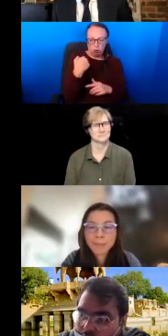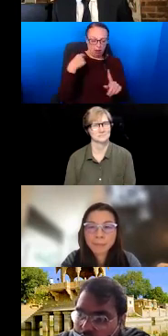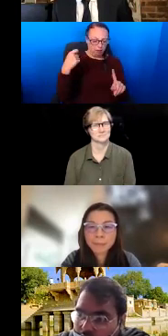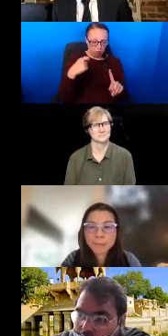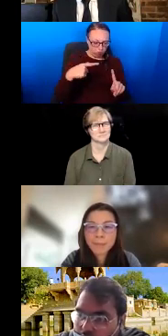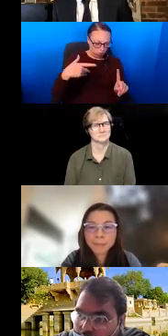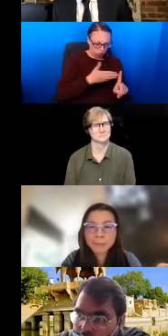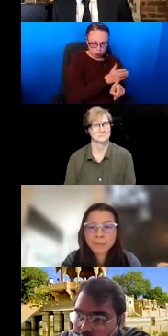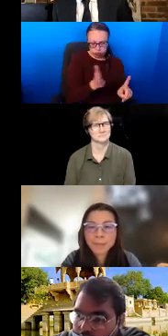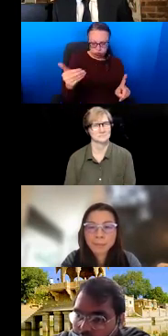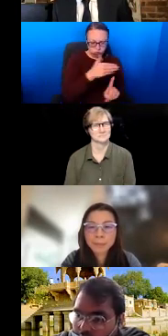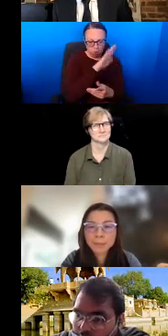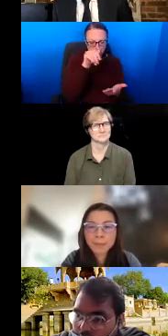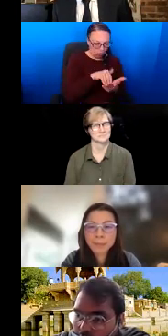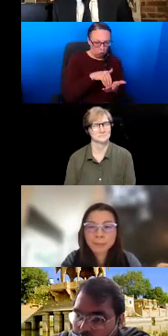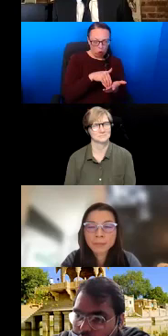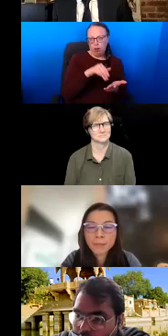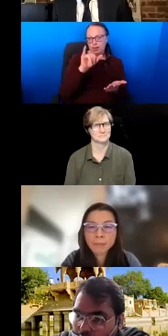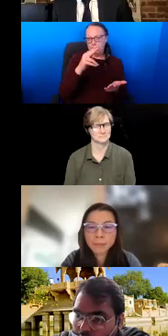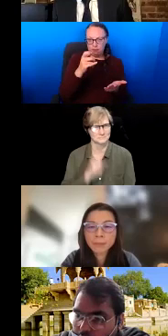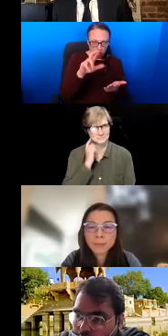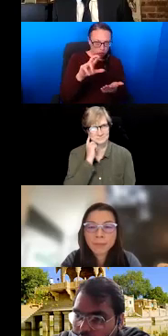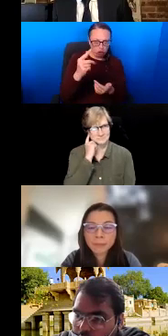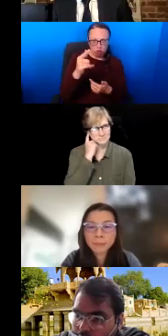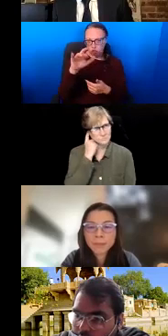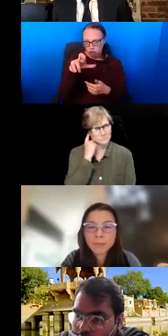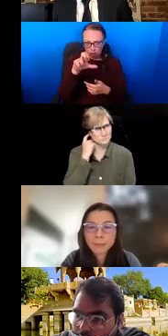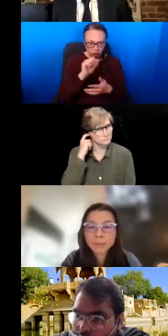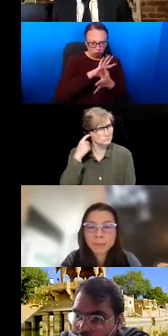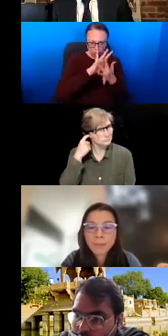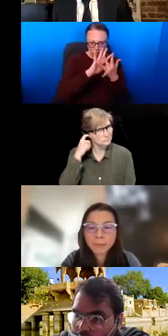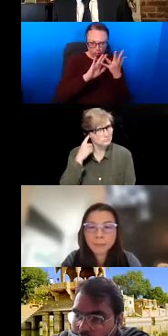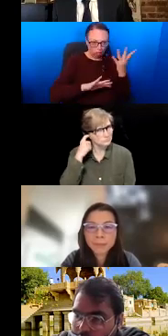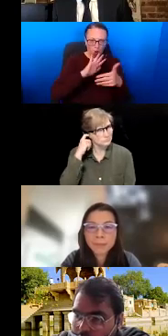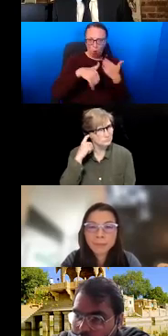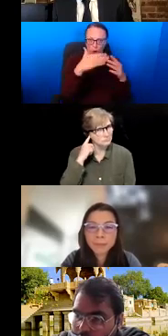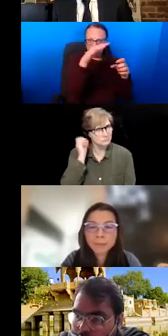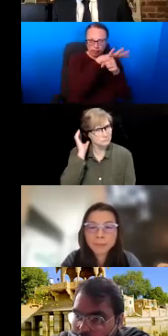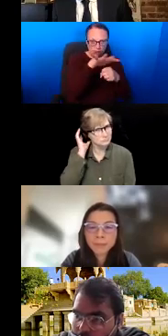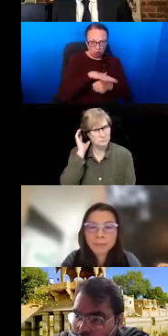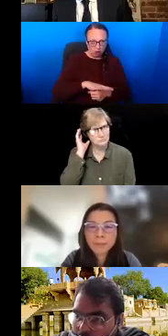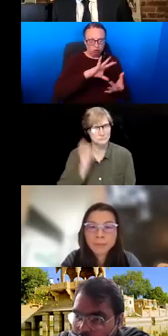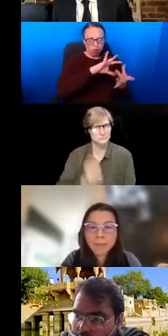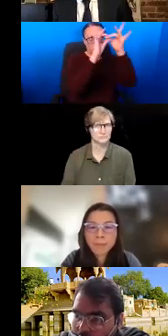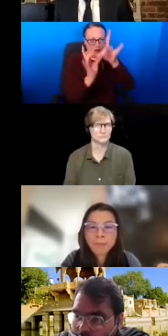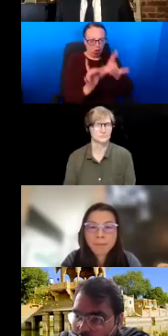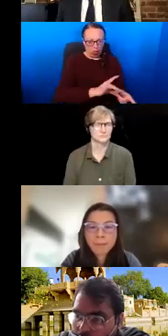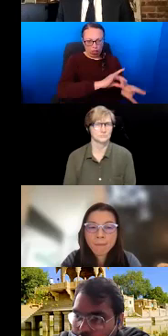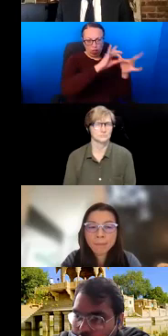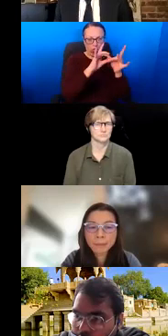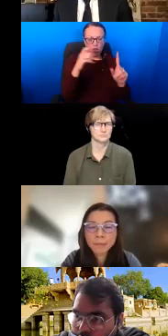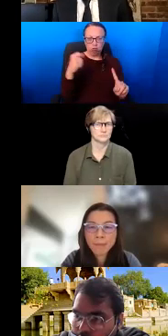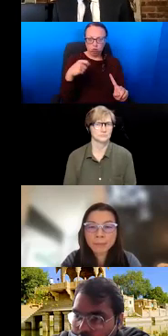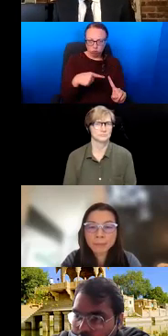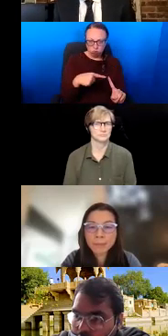inferior frontal gyrus, the middle frontal gyrus, superior temporal gyrus, to some extent the anterior temporal pole. And